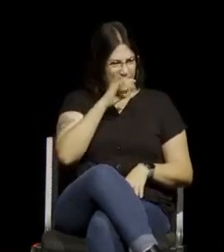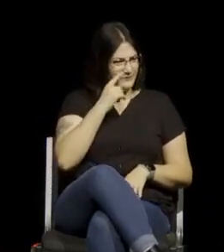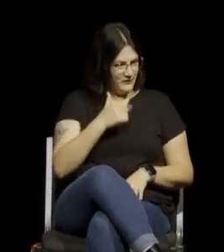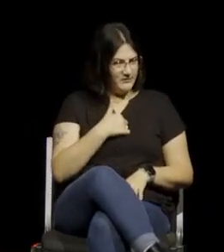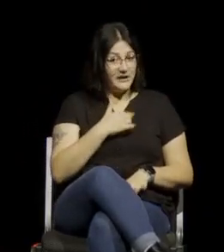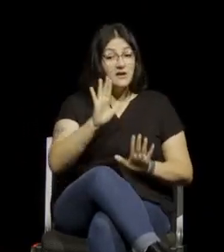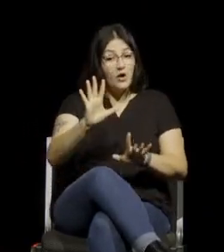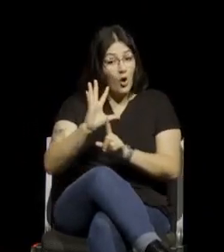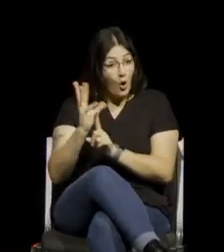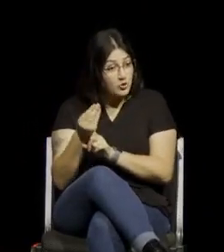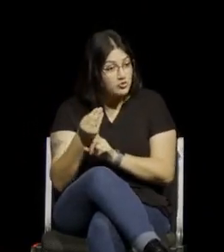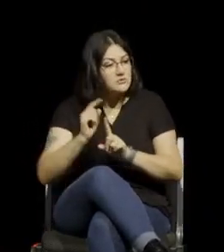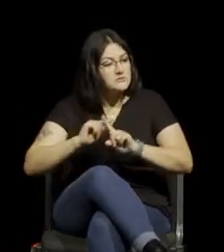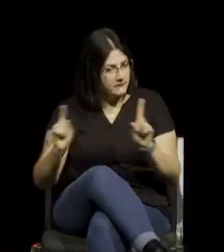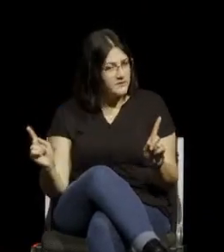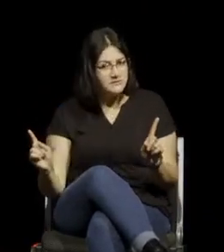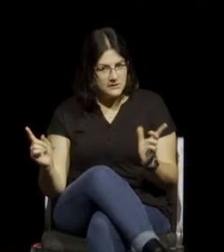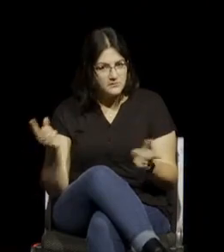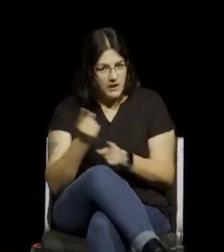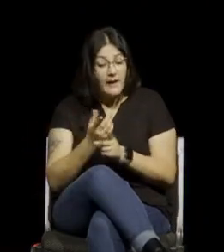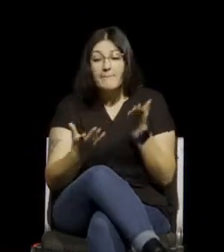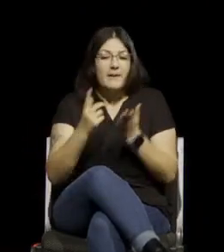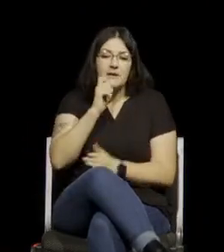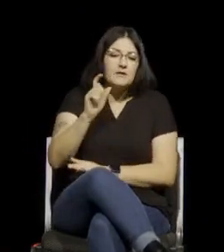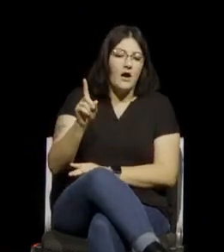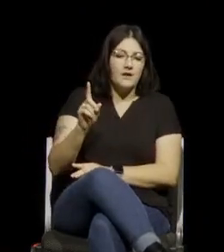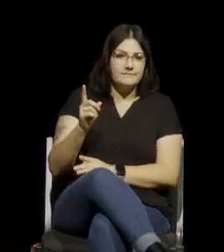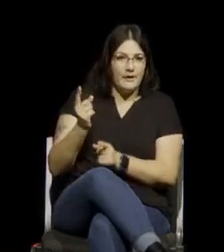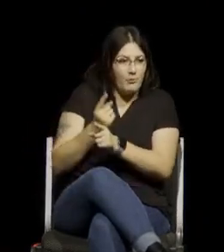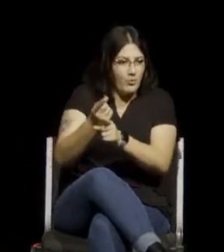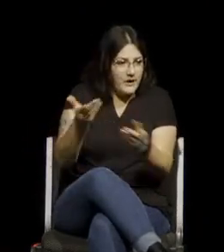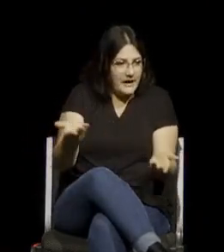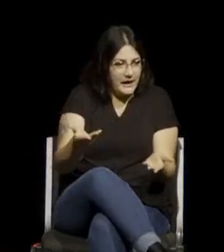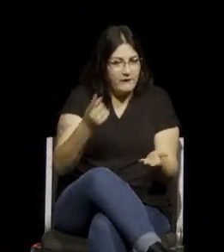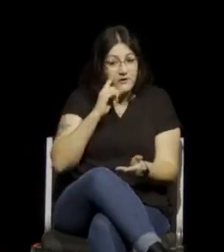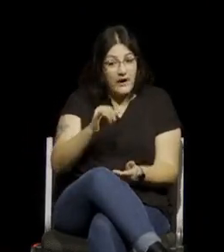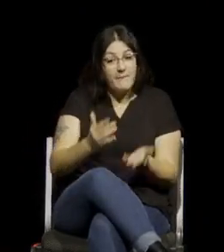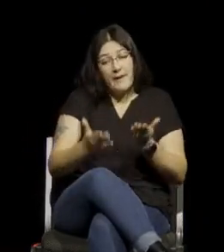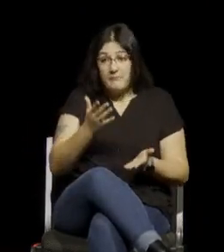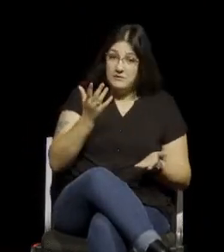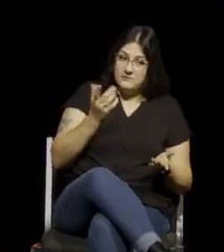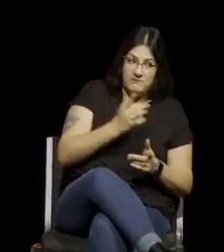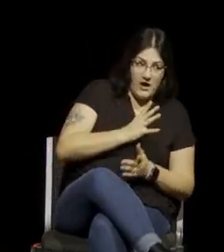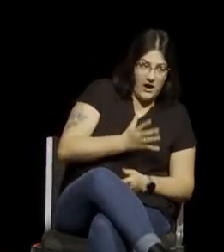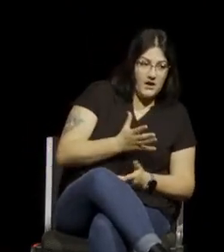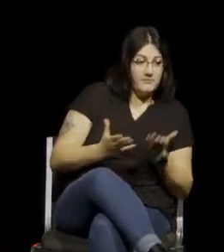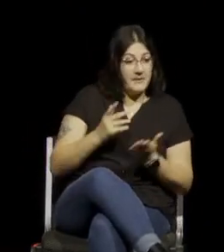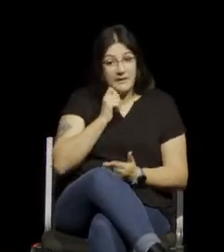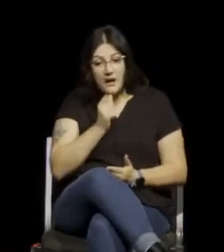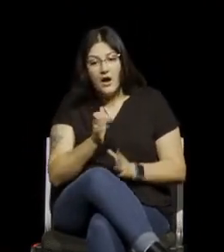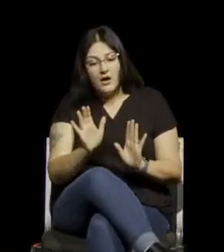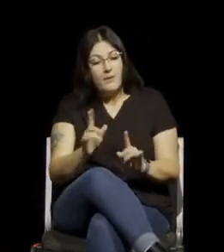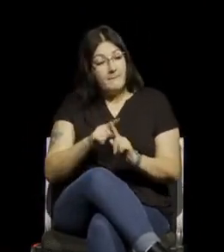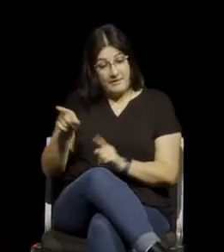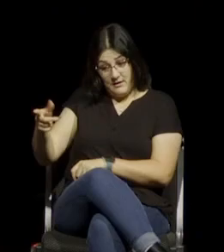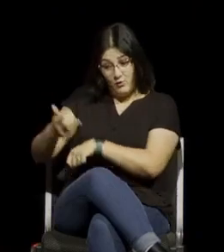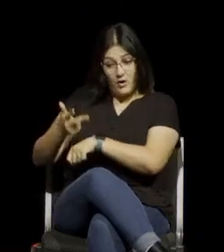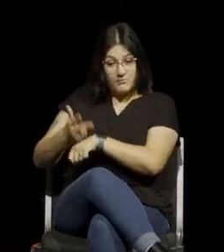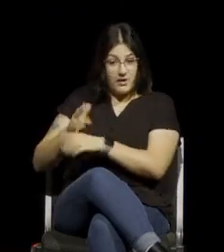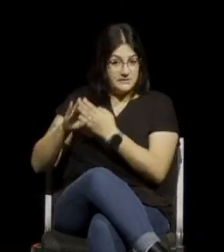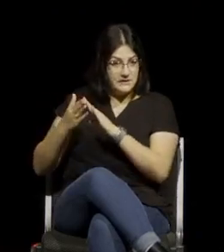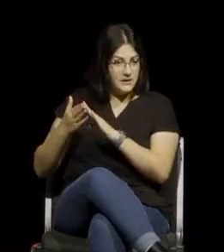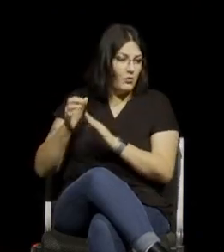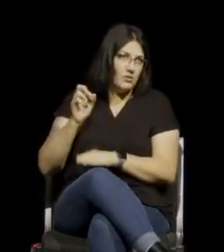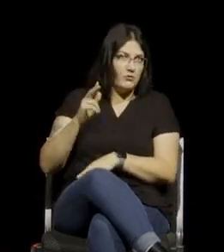for me. Cultural differences, right? It might not be so appropriate here. Maybe it is. Might not be. But there in Guatemala City,